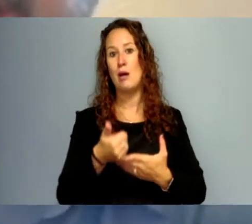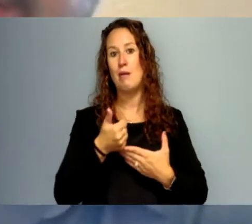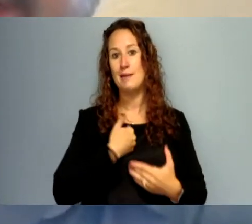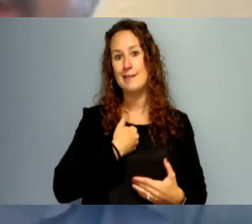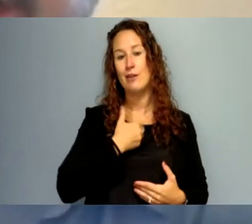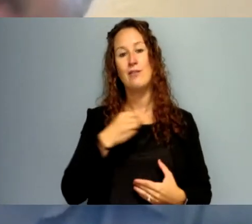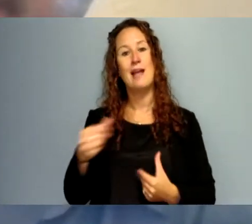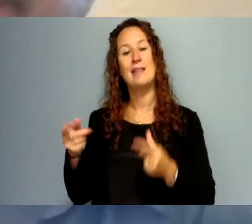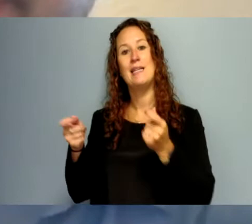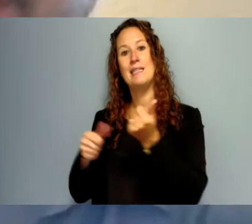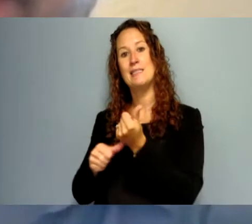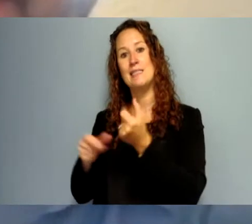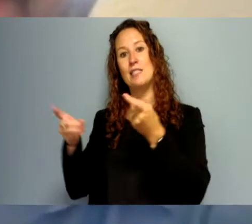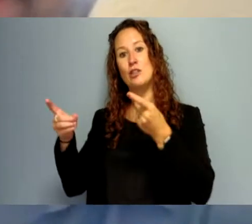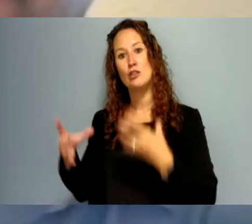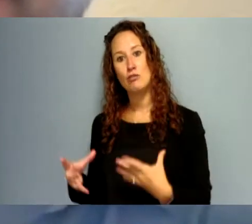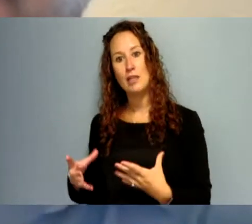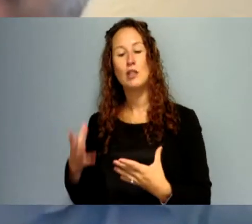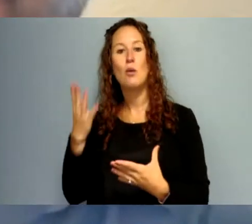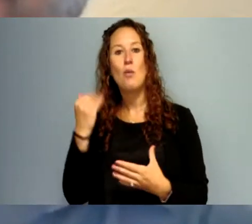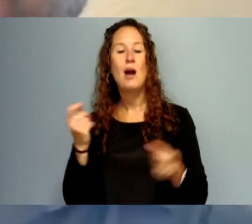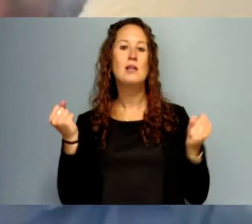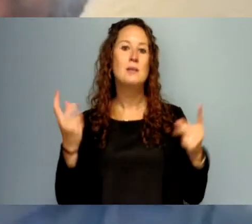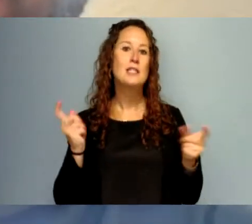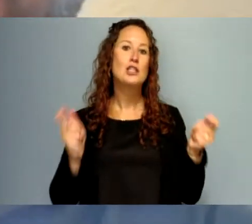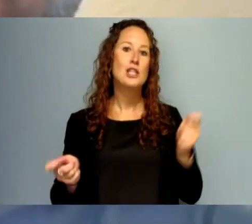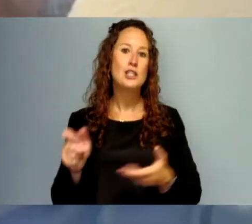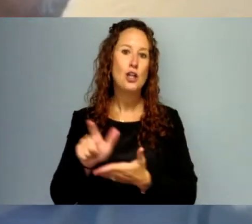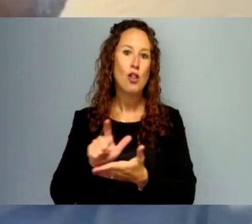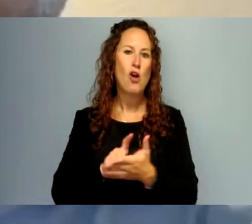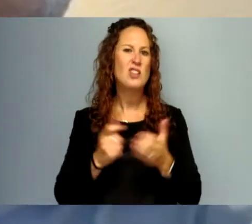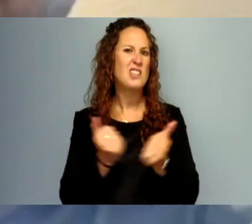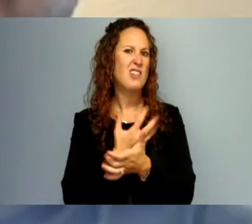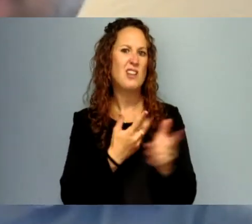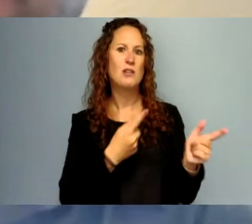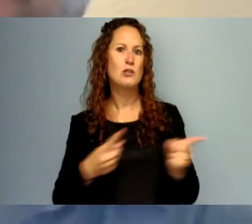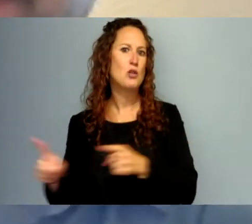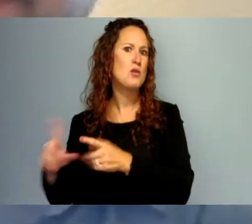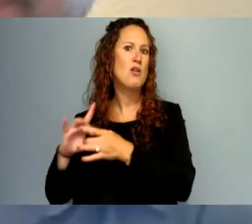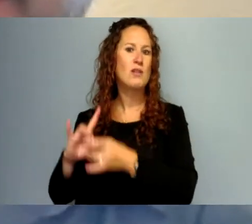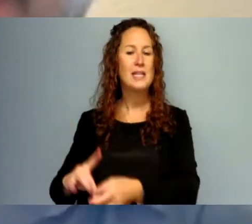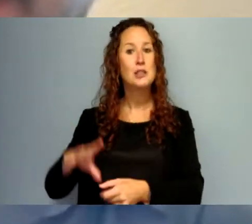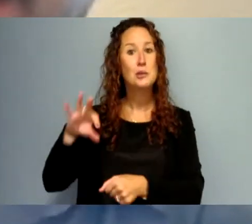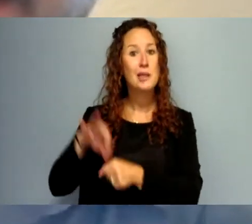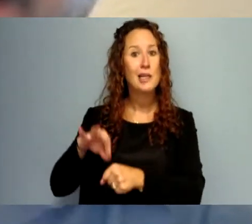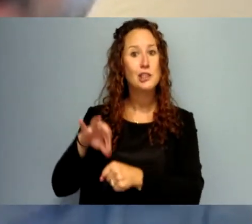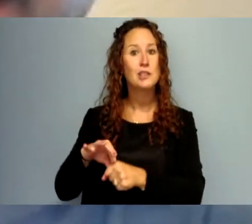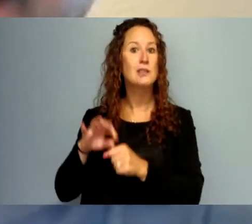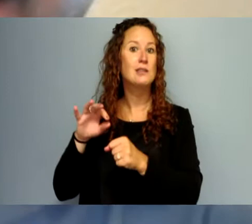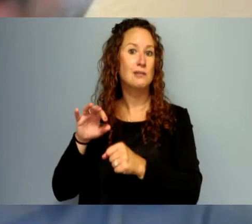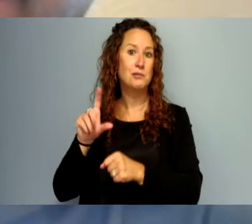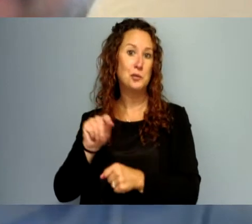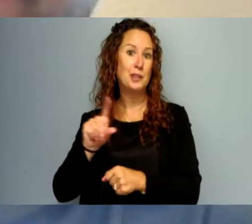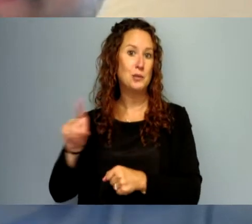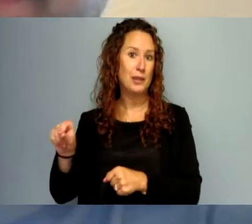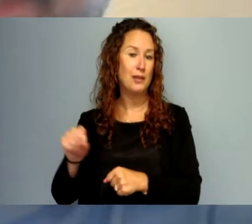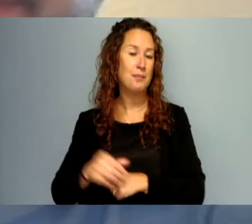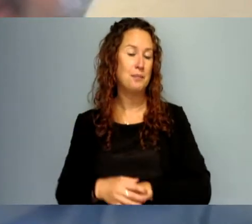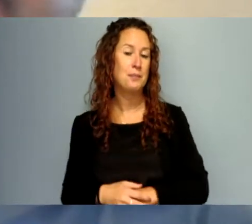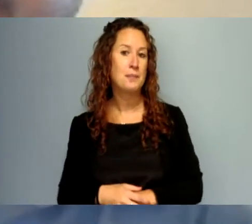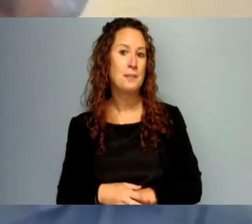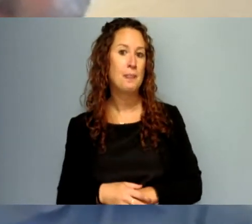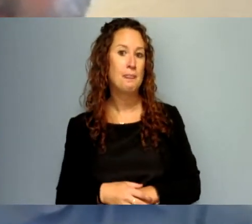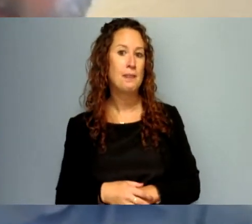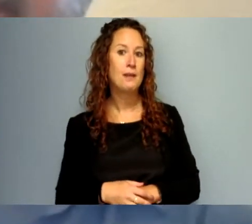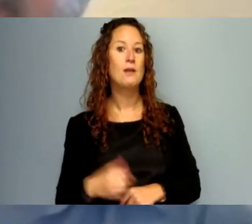assistant director with all the changing laws and everything going on with elections during 2020. We can